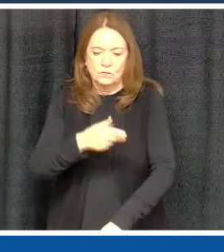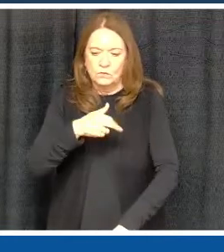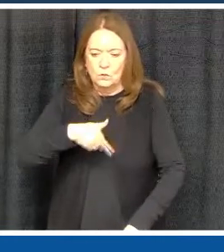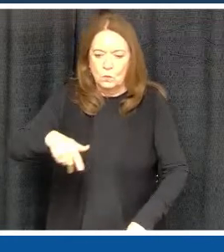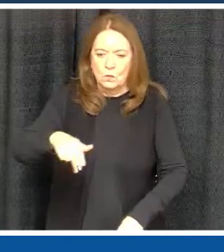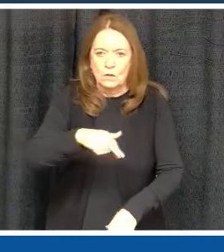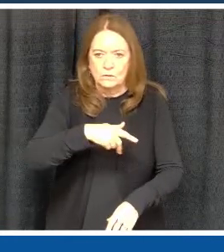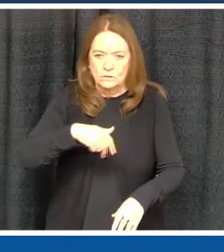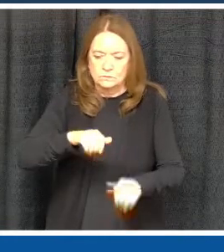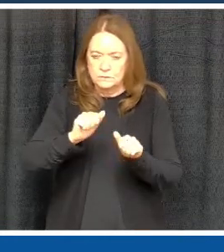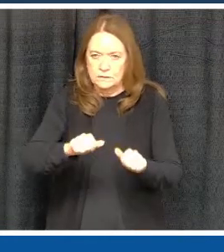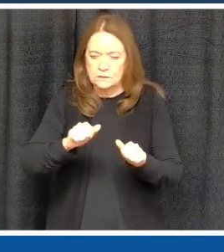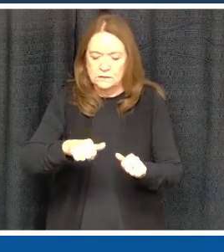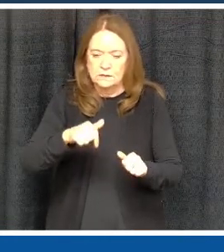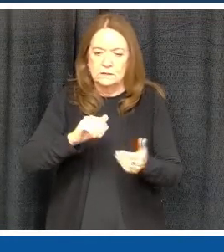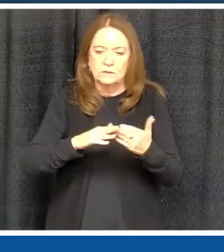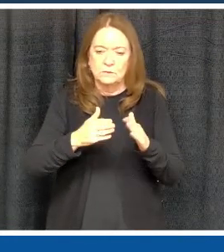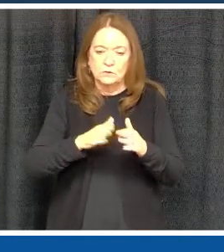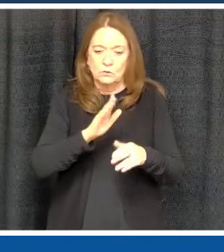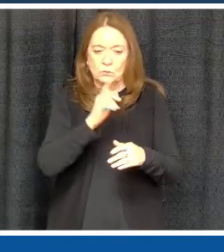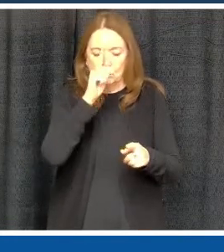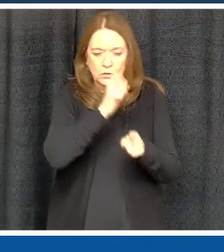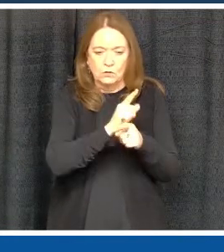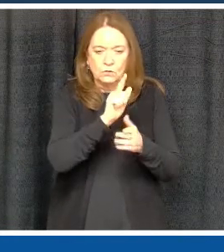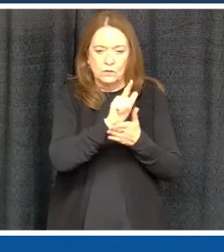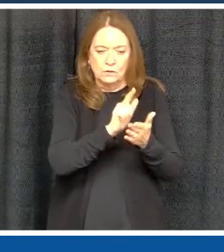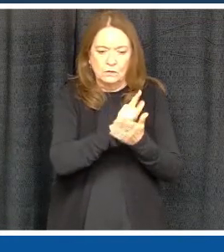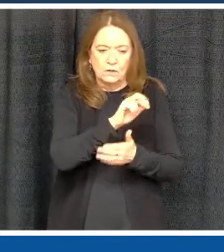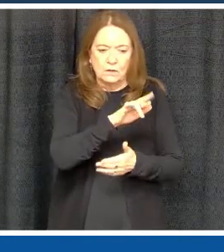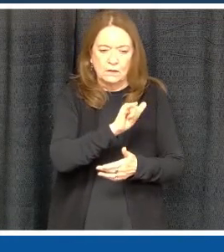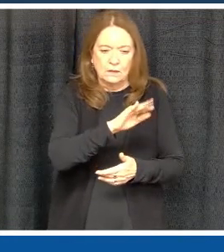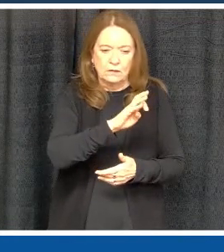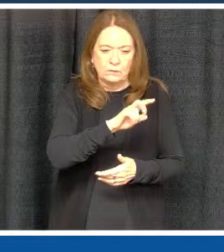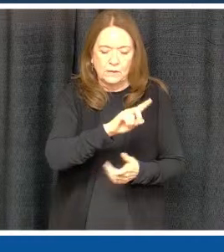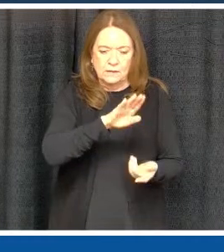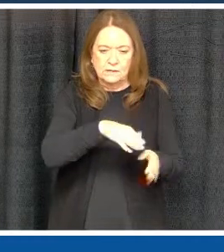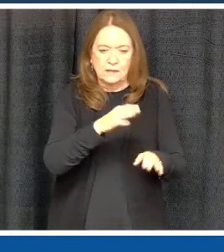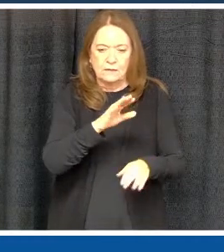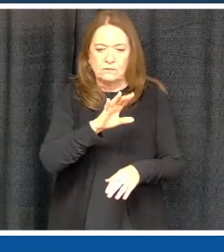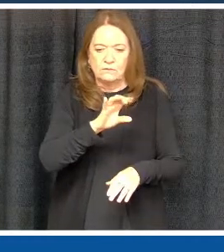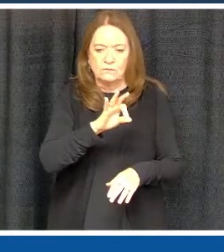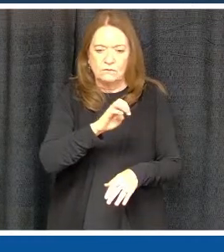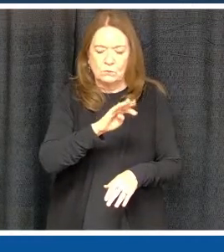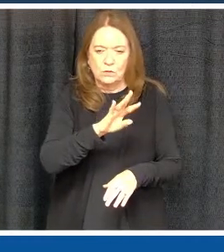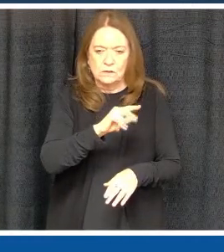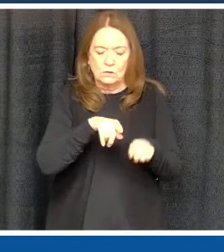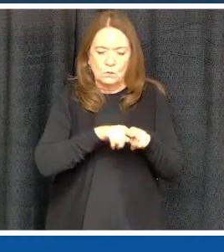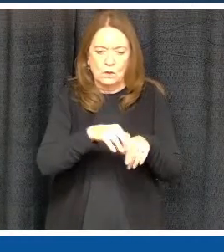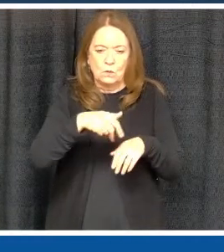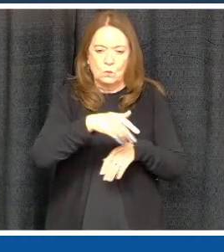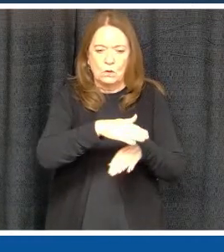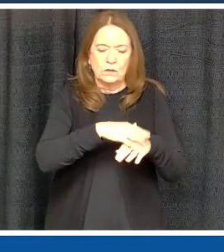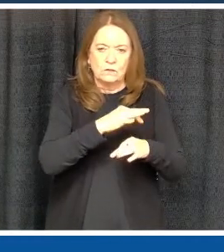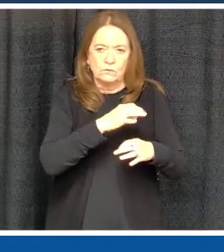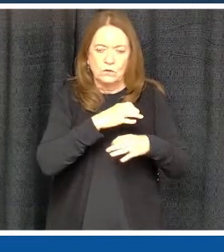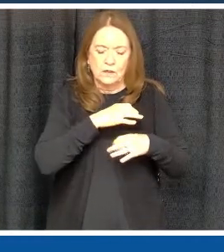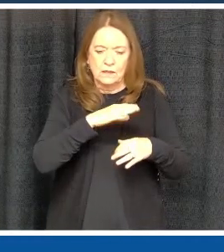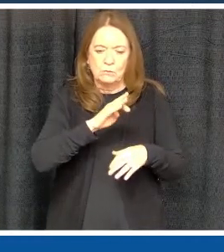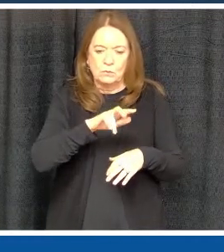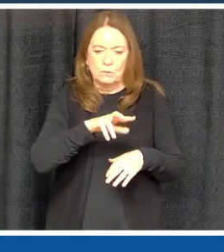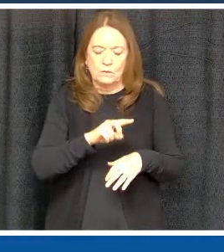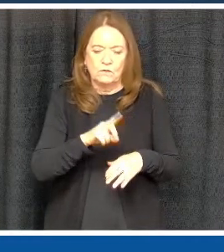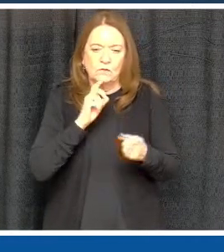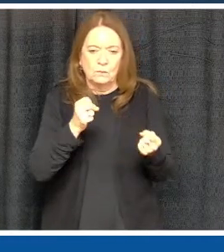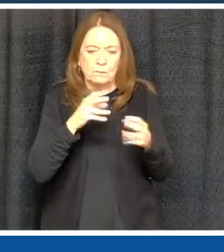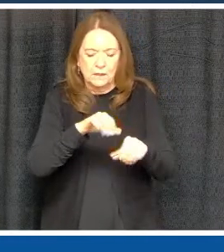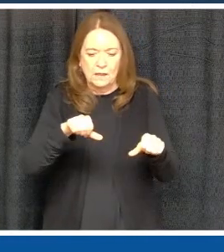community. Her brother-in-law, Larry Bland, died on 17 February while walking on Fort Campbell Boulevard. There are many